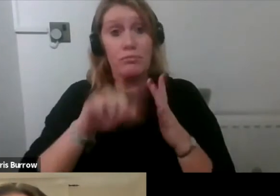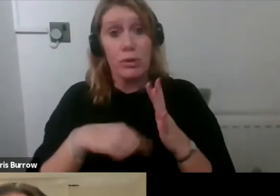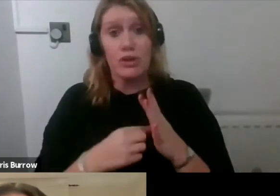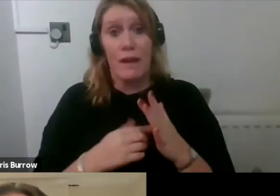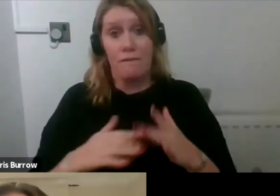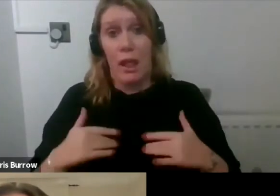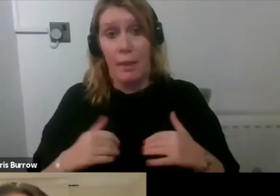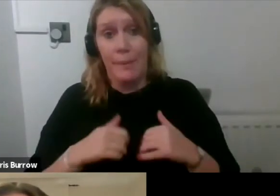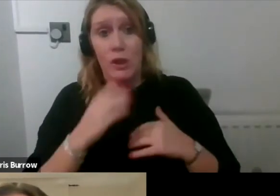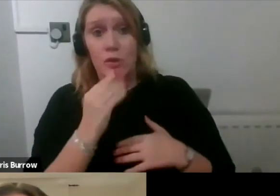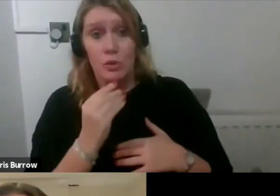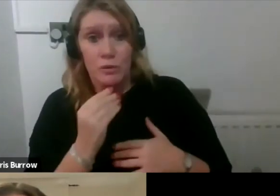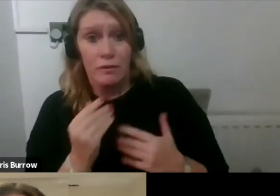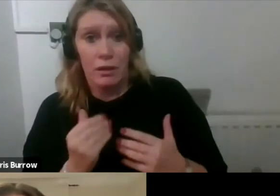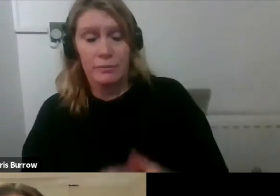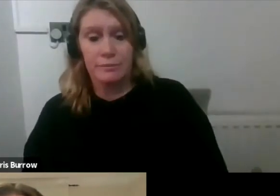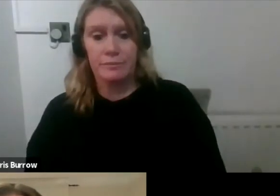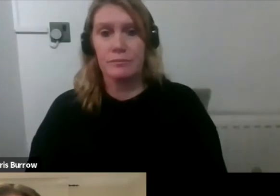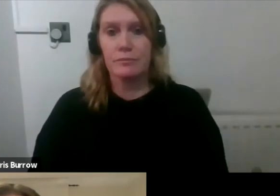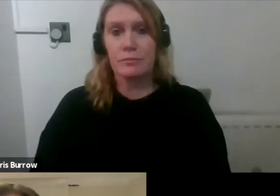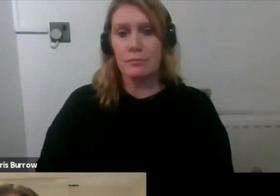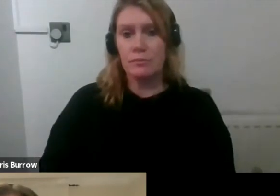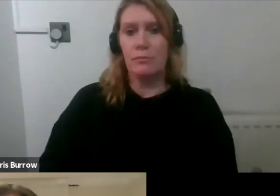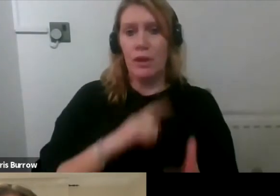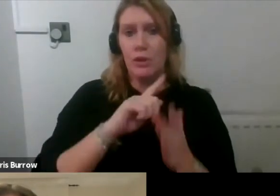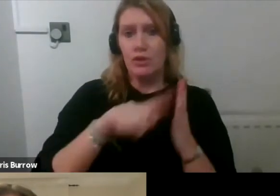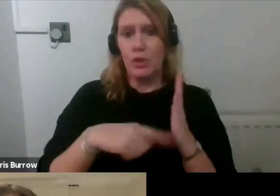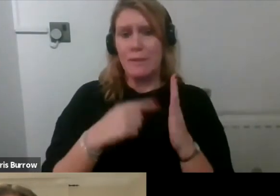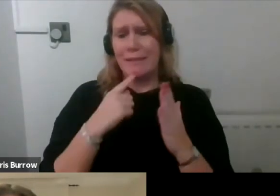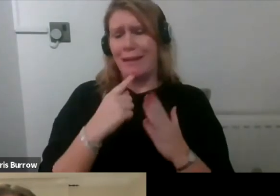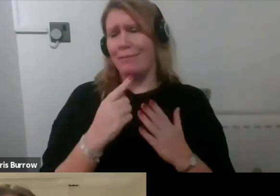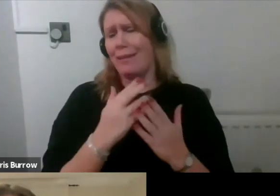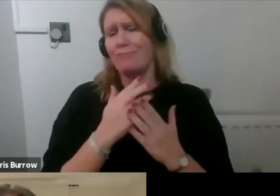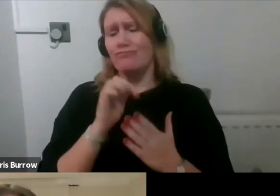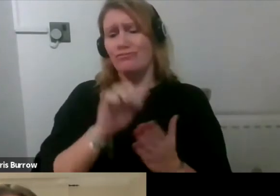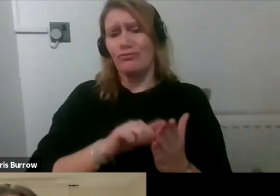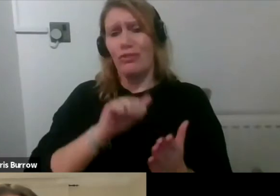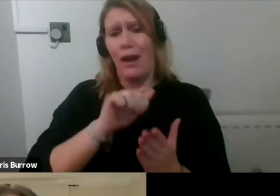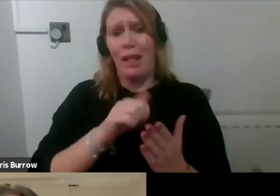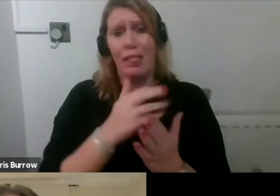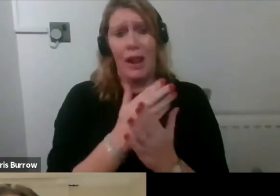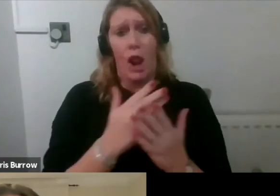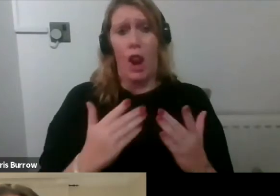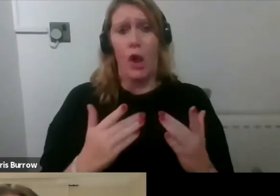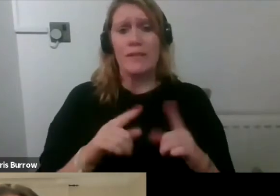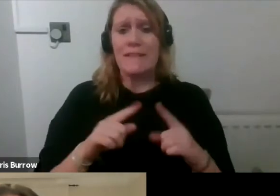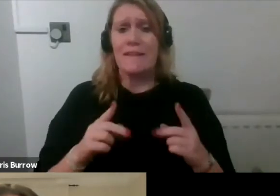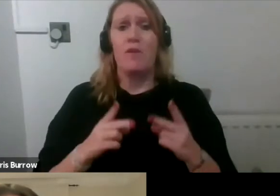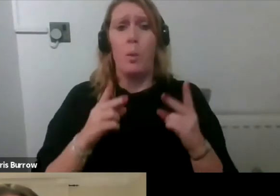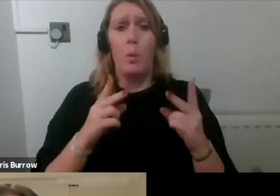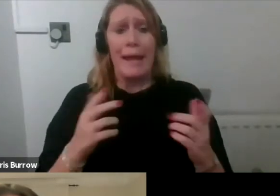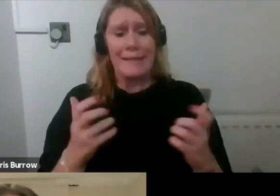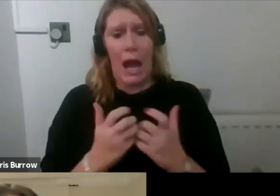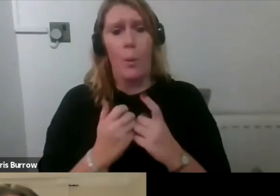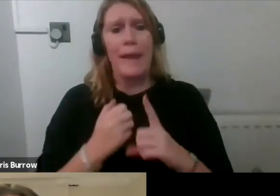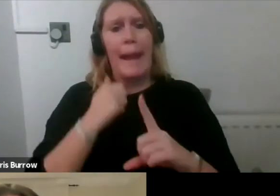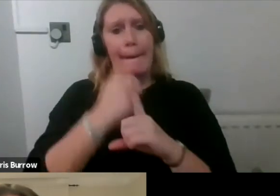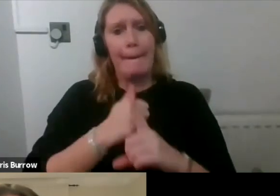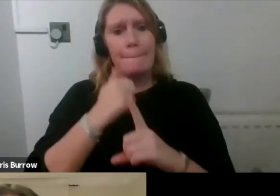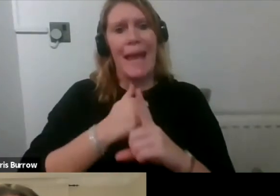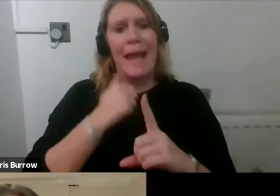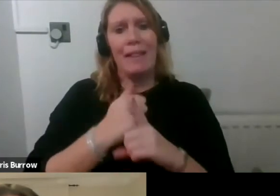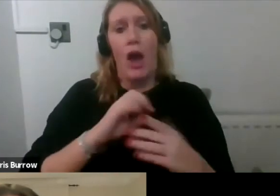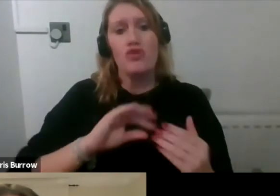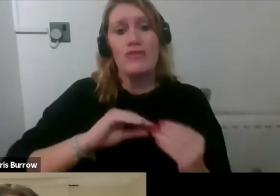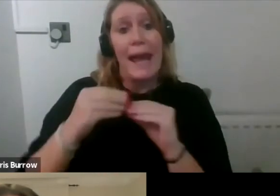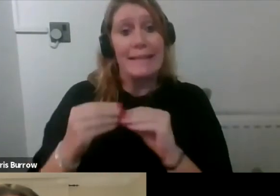shows that people have engaged with it. Yeah, and there's lots of ways that we can campaign that are creative. I mean, I